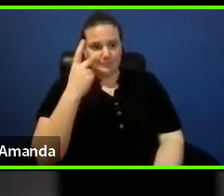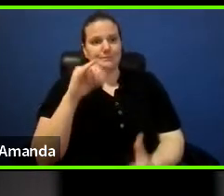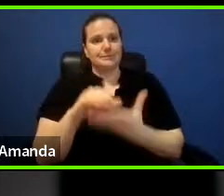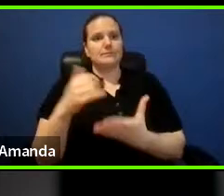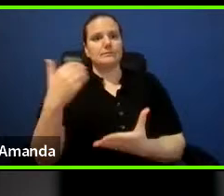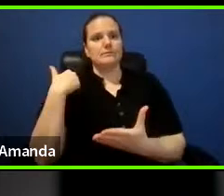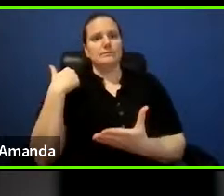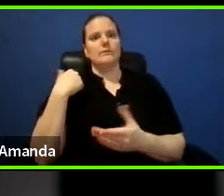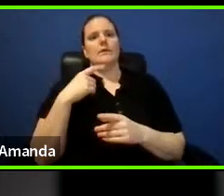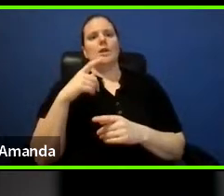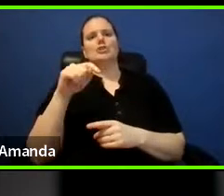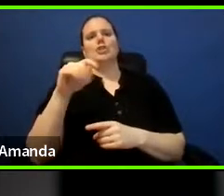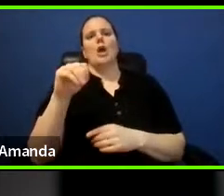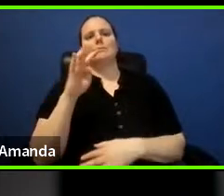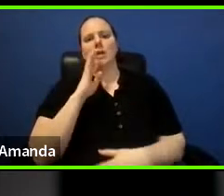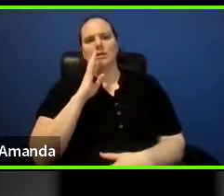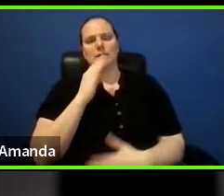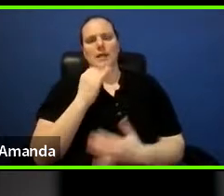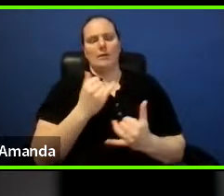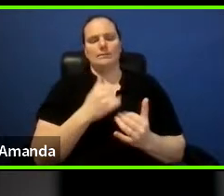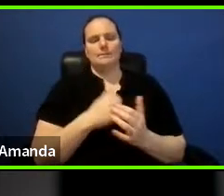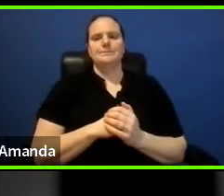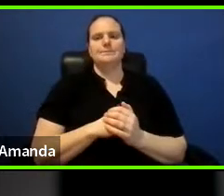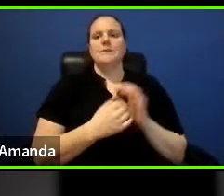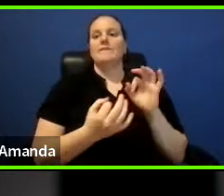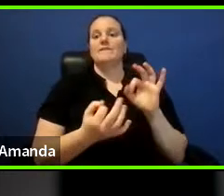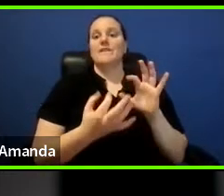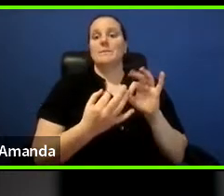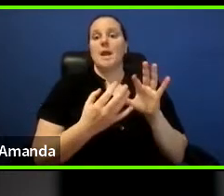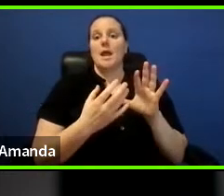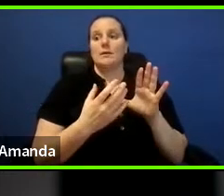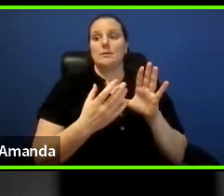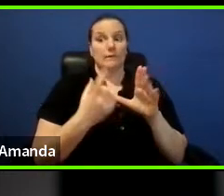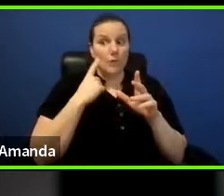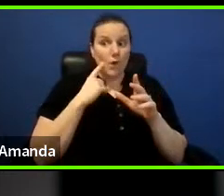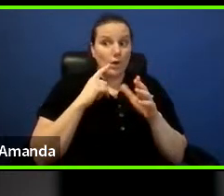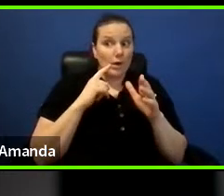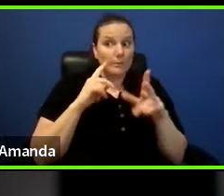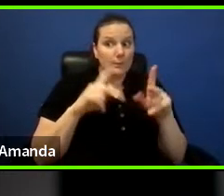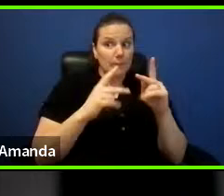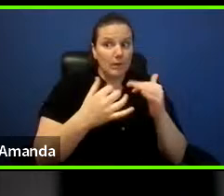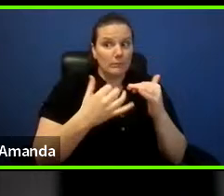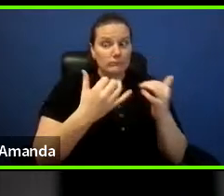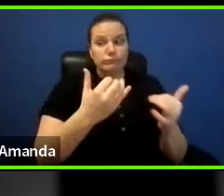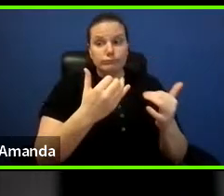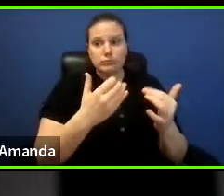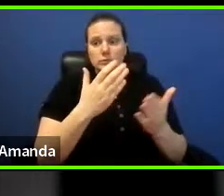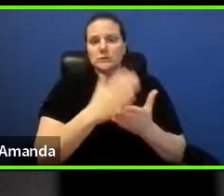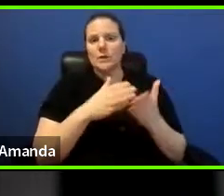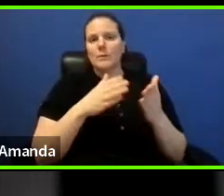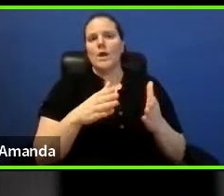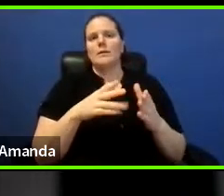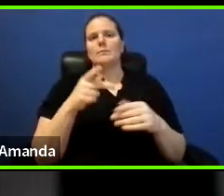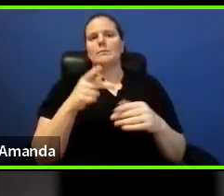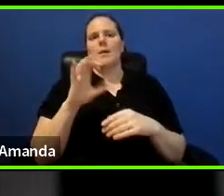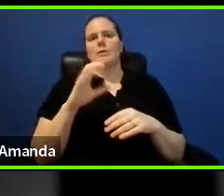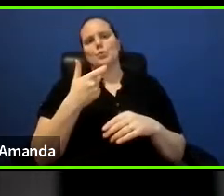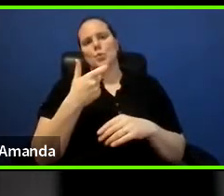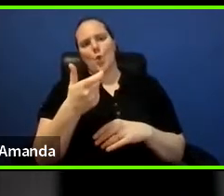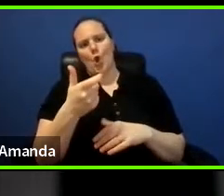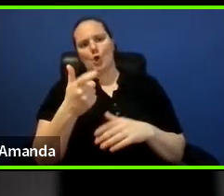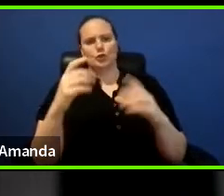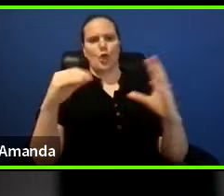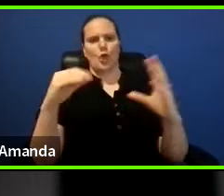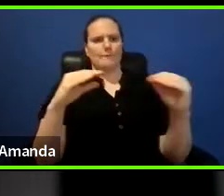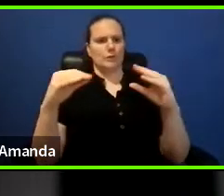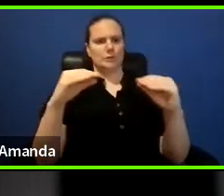be a feedback loop for the commentary so that there's some way for the public to sort of watch the